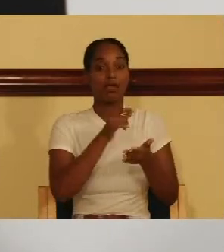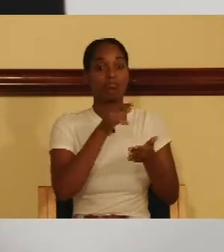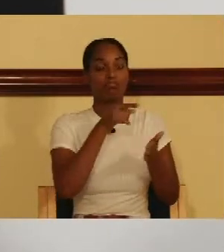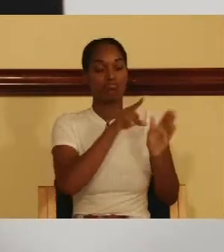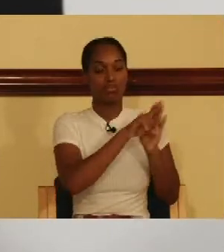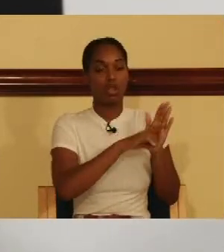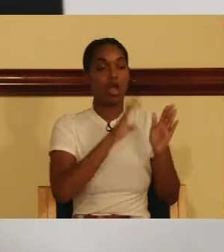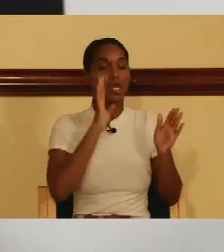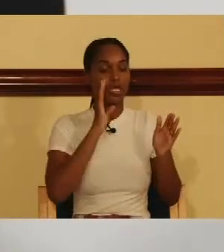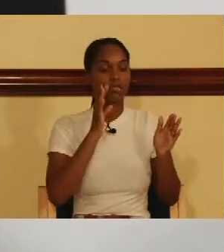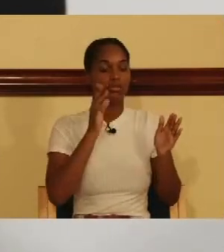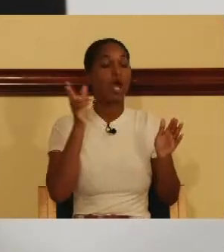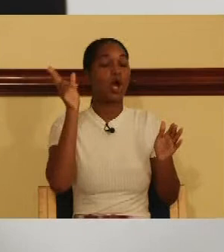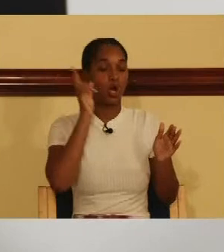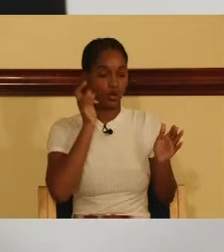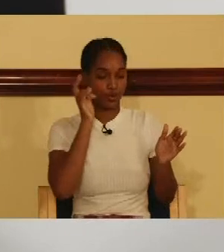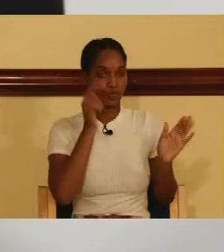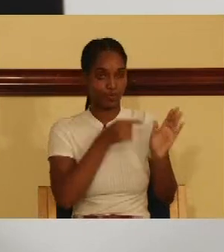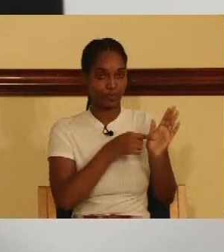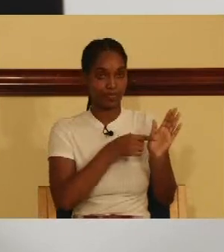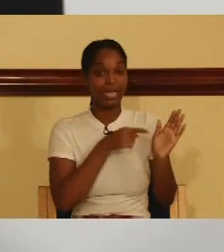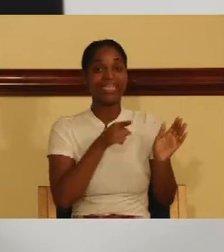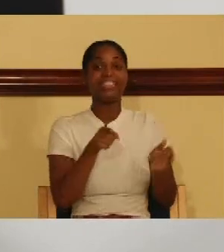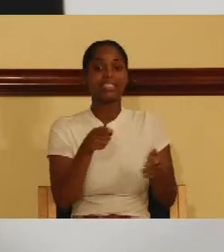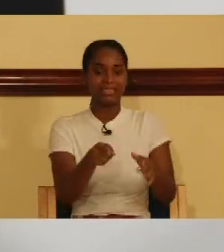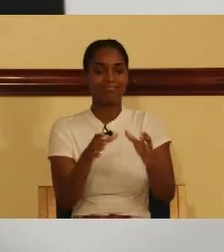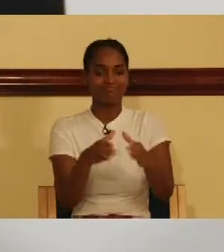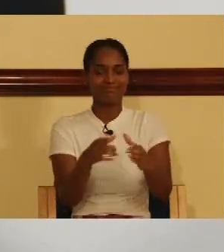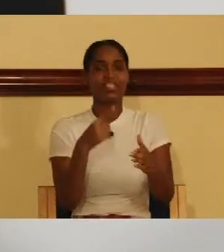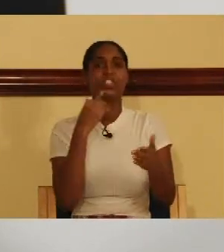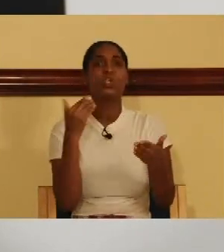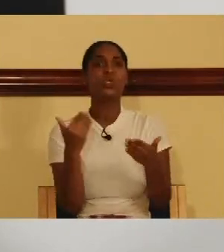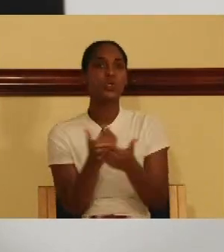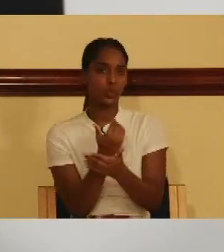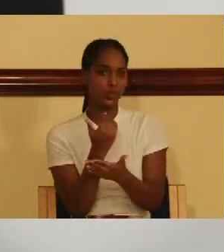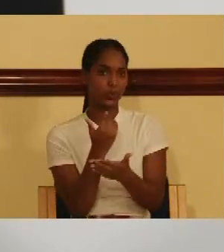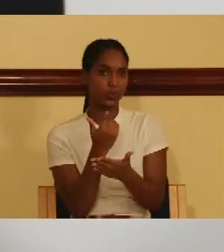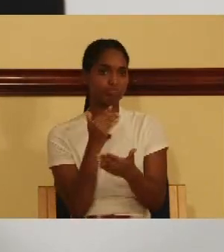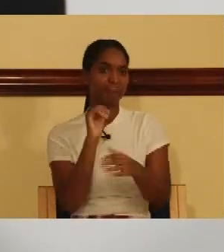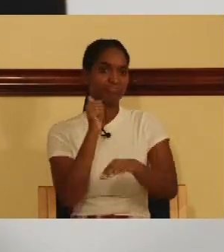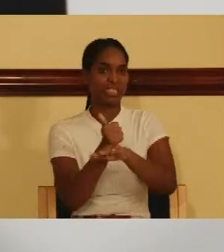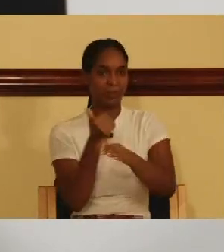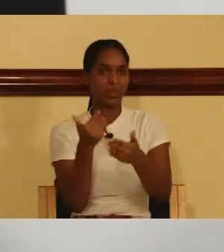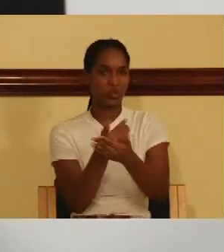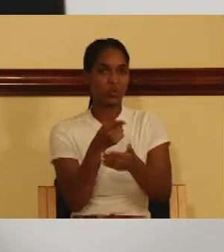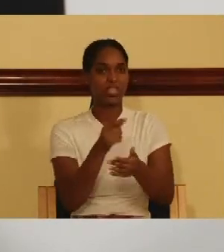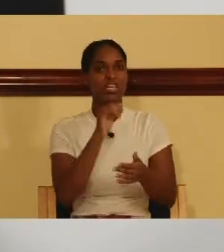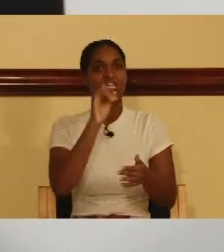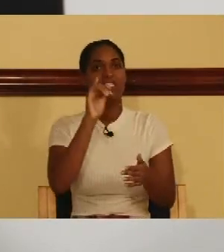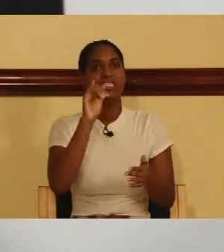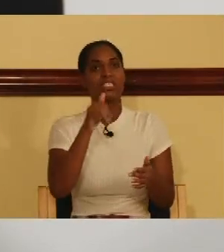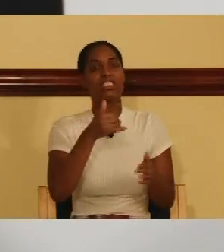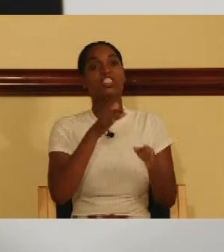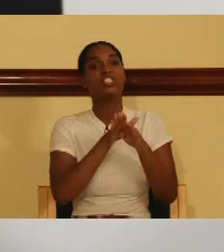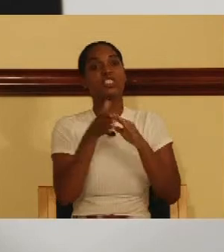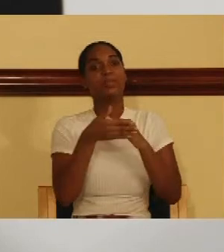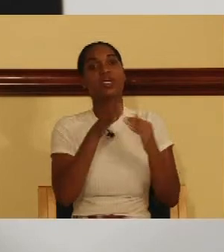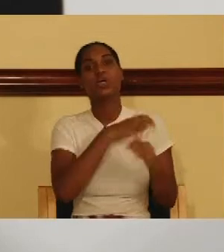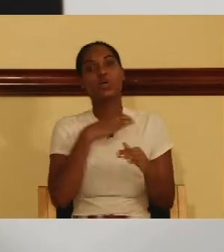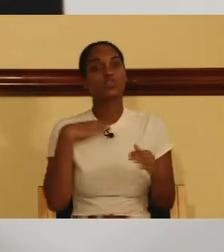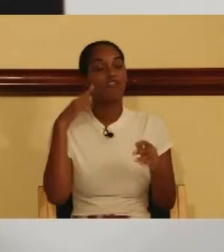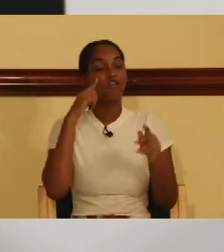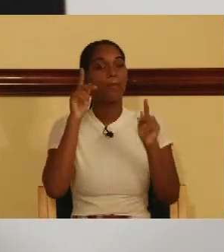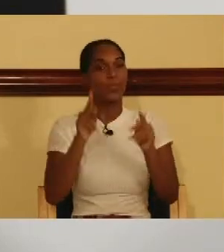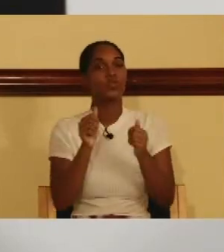So this new established entity called the Jamaica Council for Persons with Disabilities will come